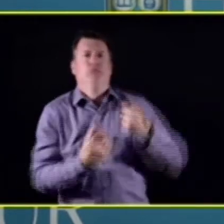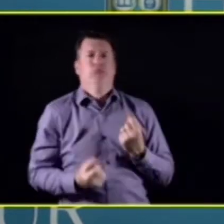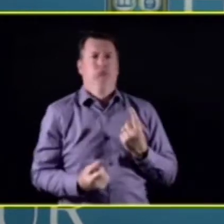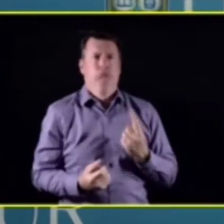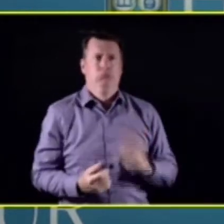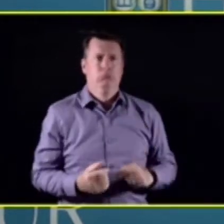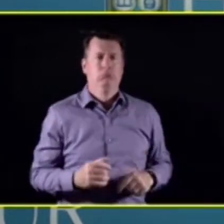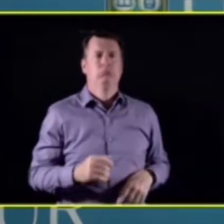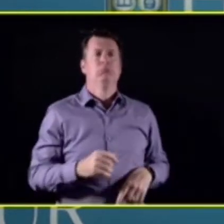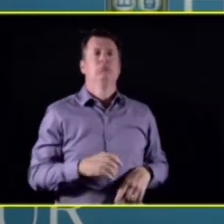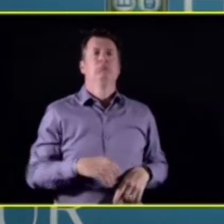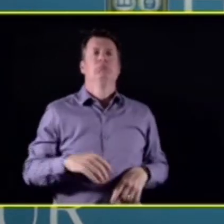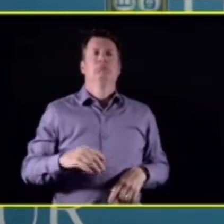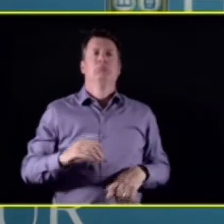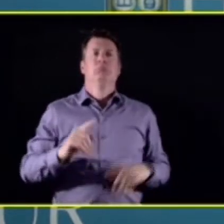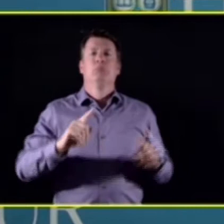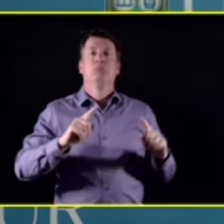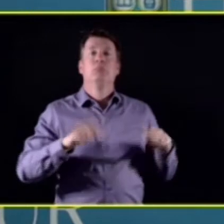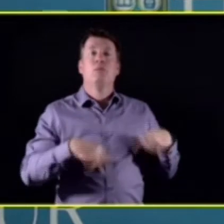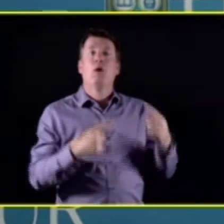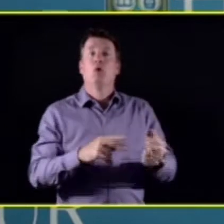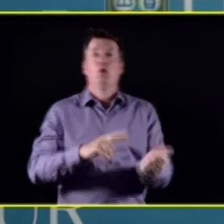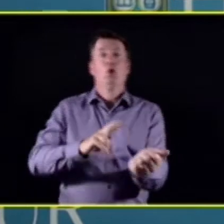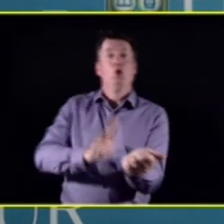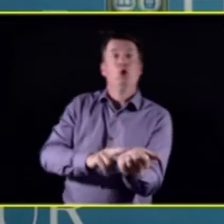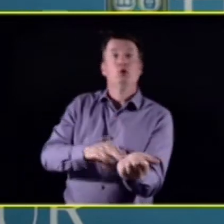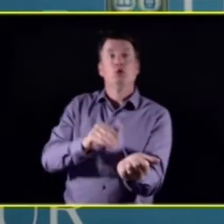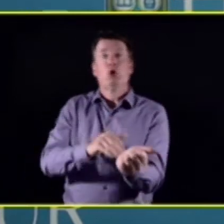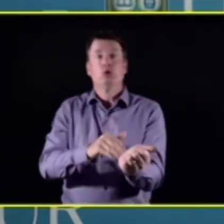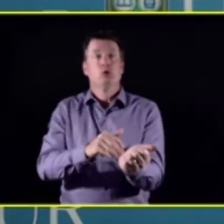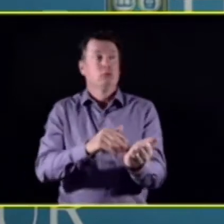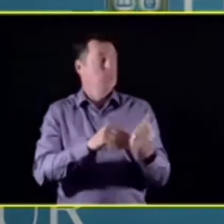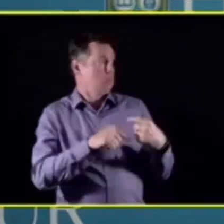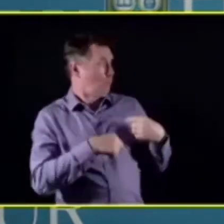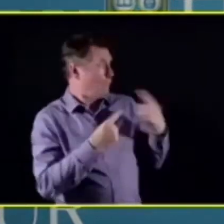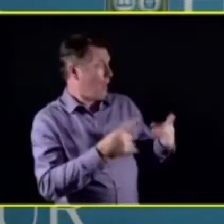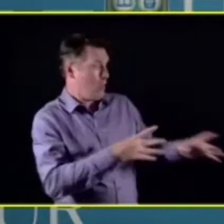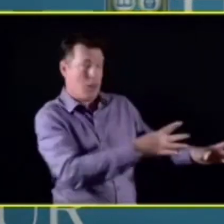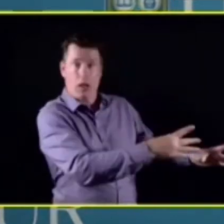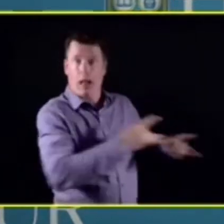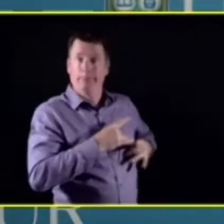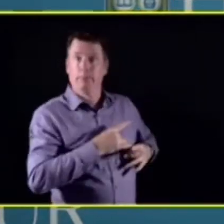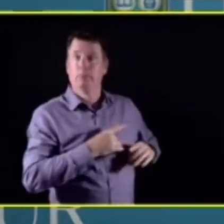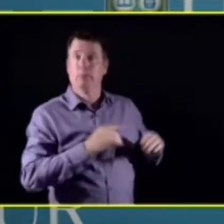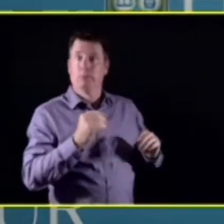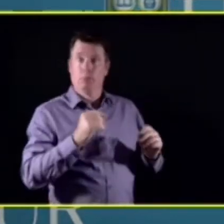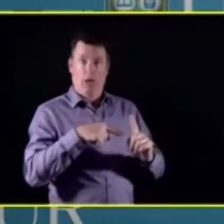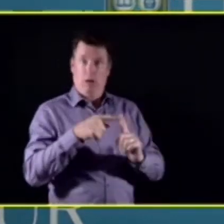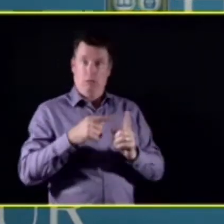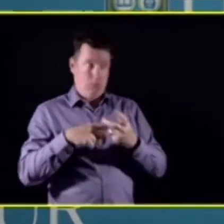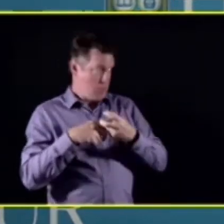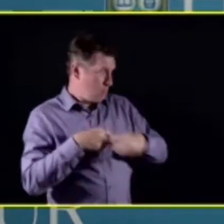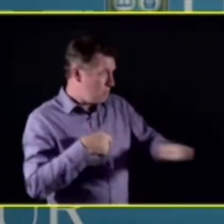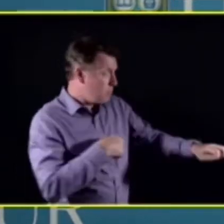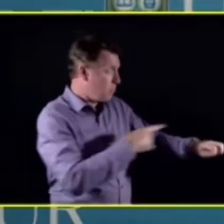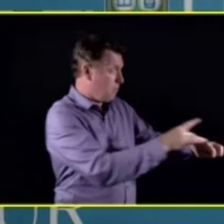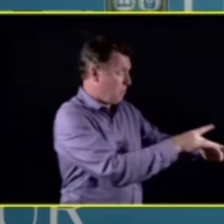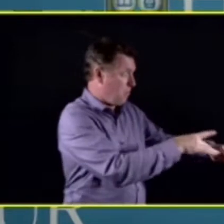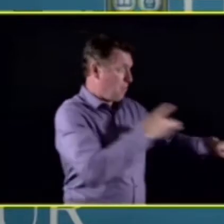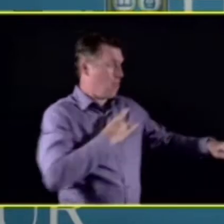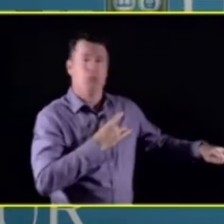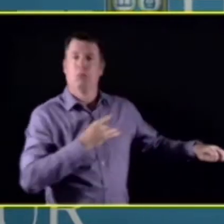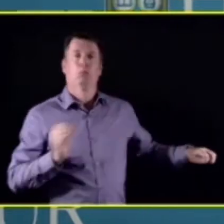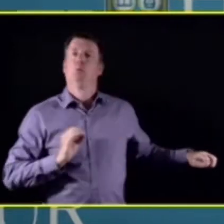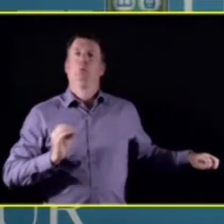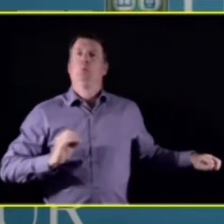see reporters' names. If anyone from Spectrum or 13 WAM or WROC Channel 8 wants